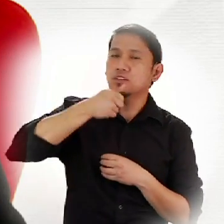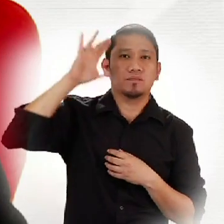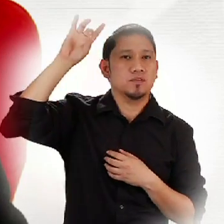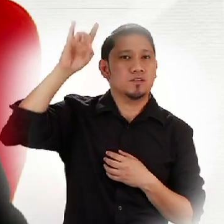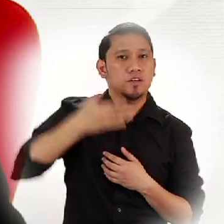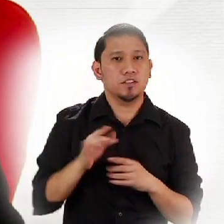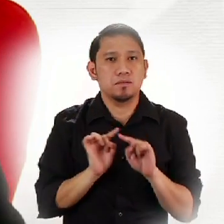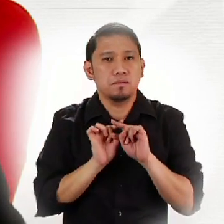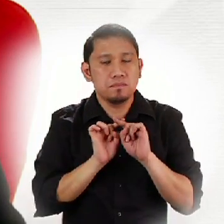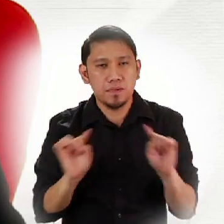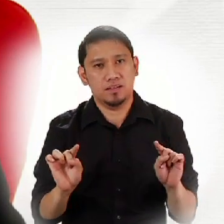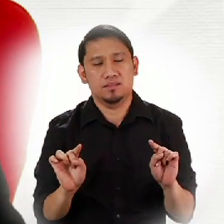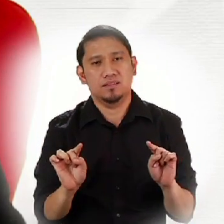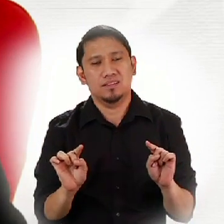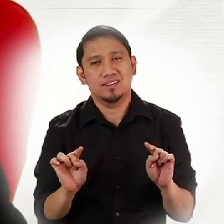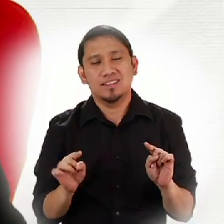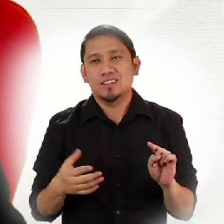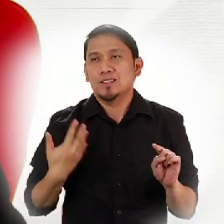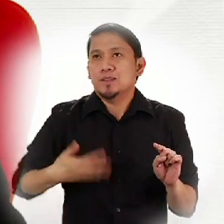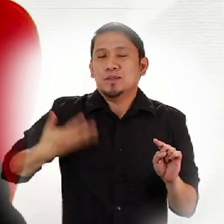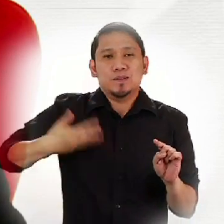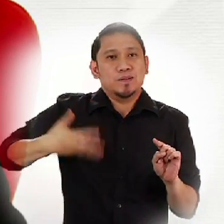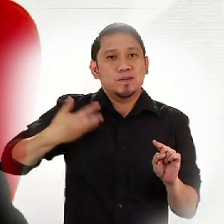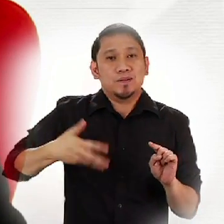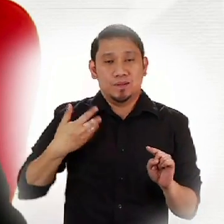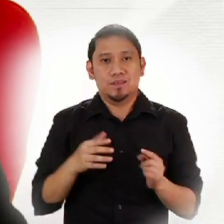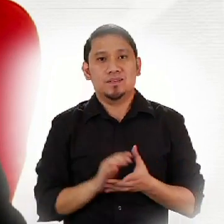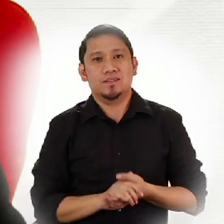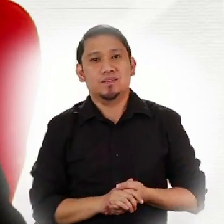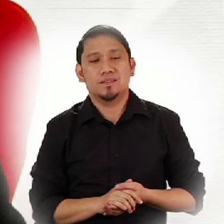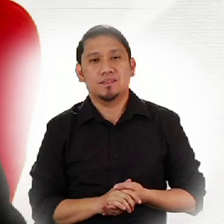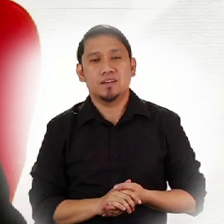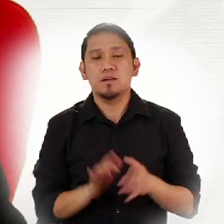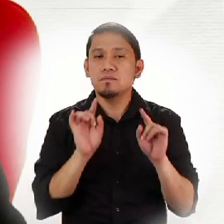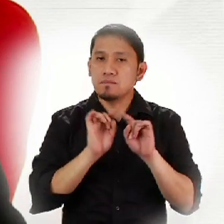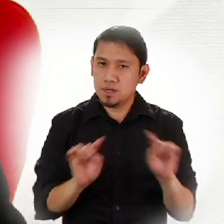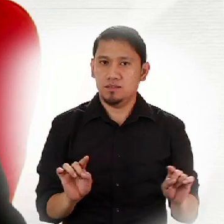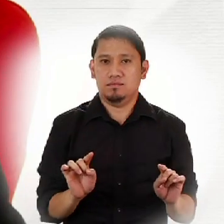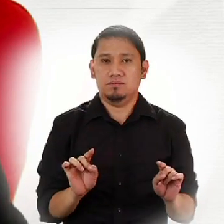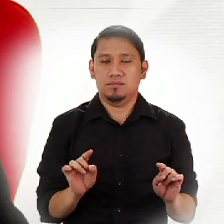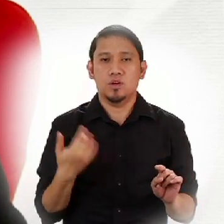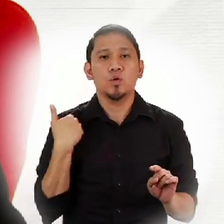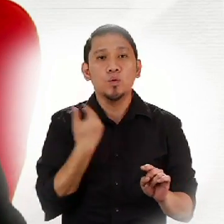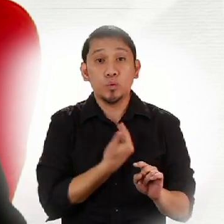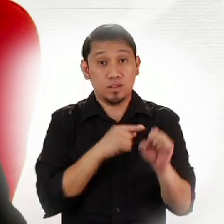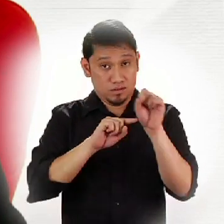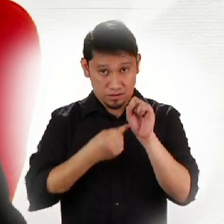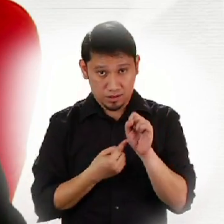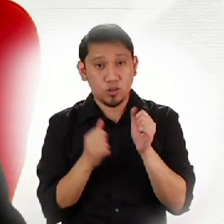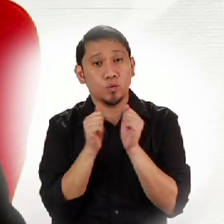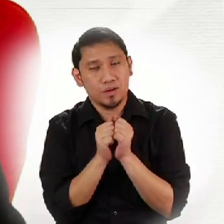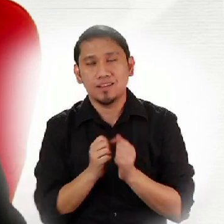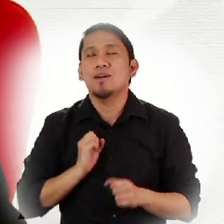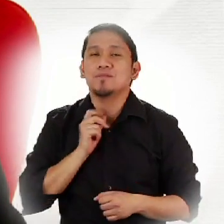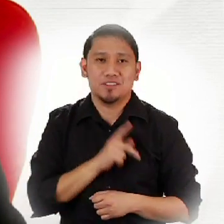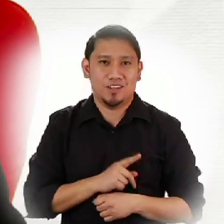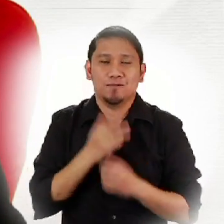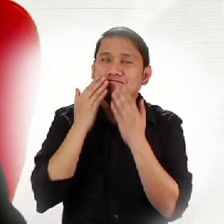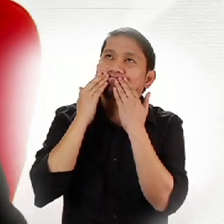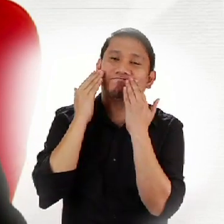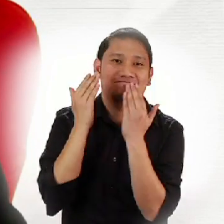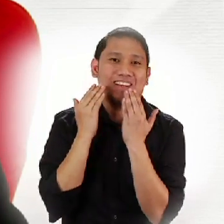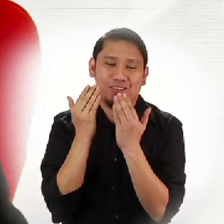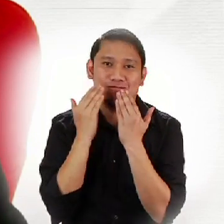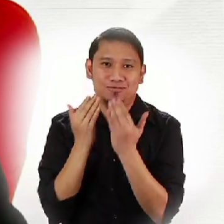yet beyond us, overwhelming? But we start with an appreciation for